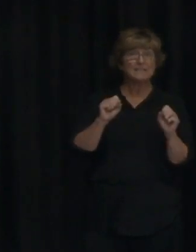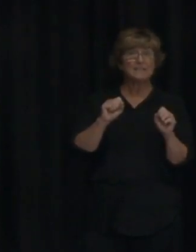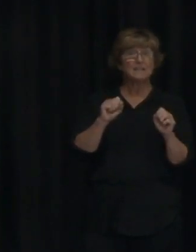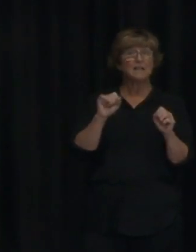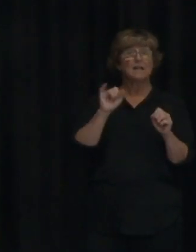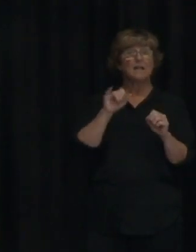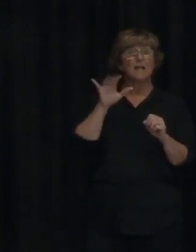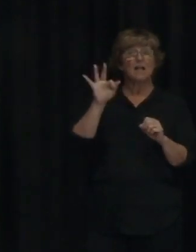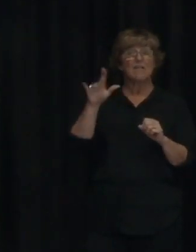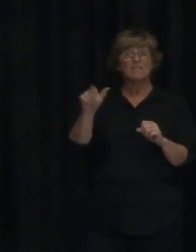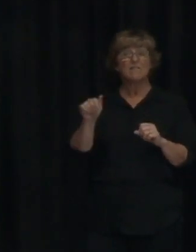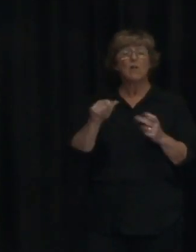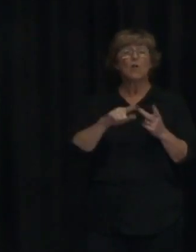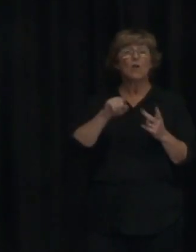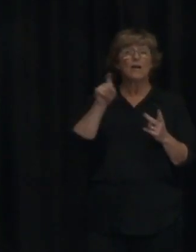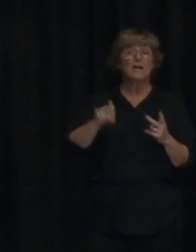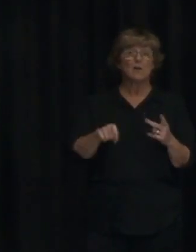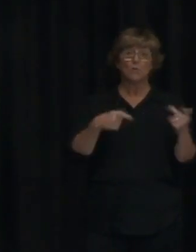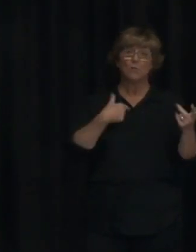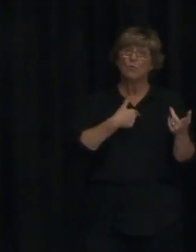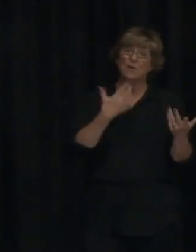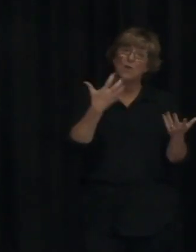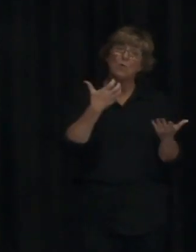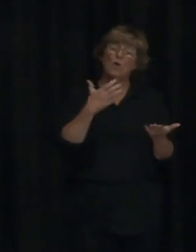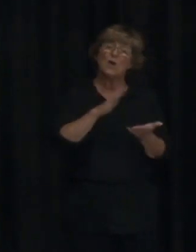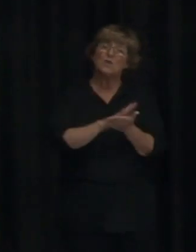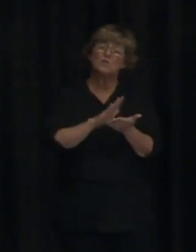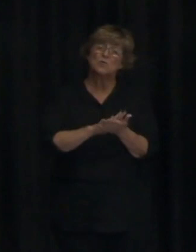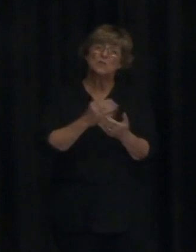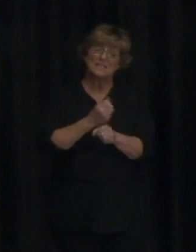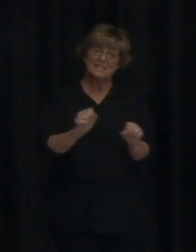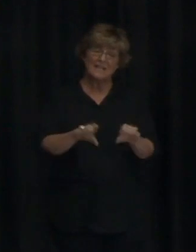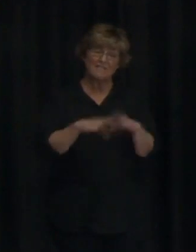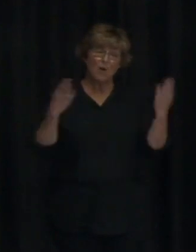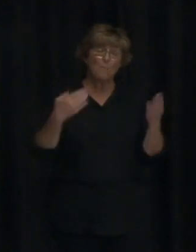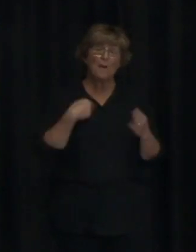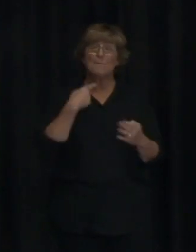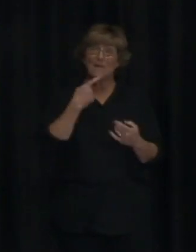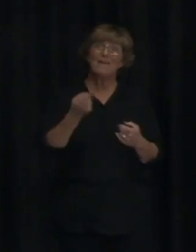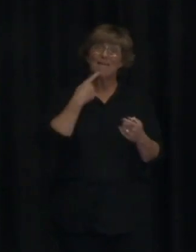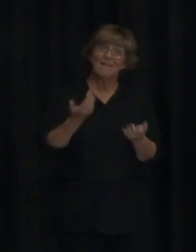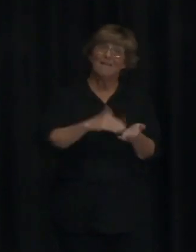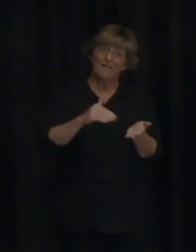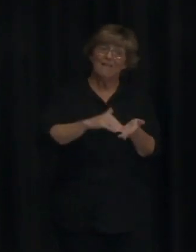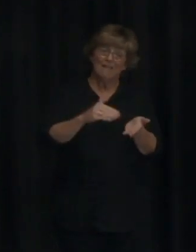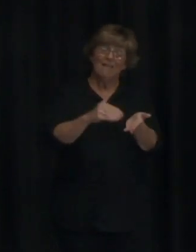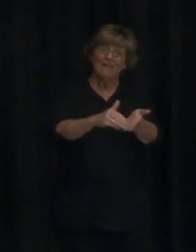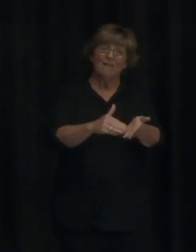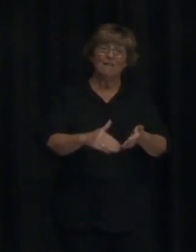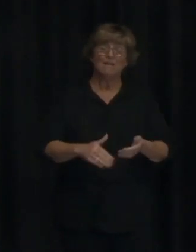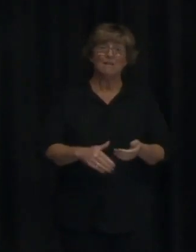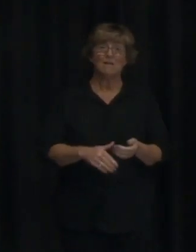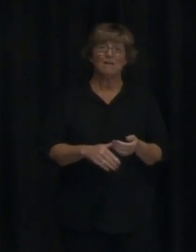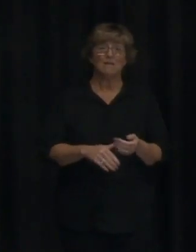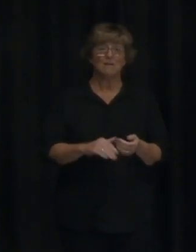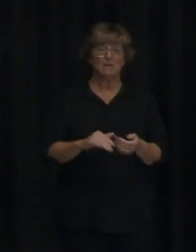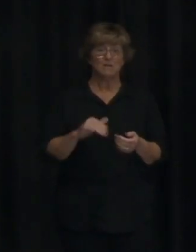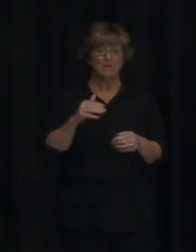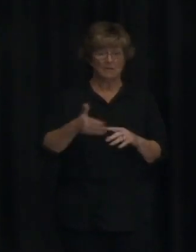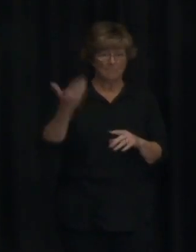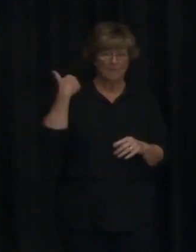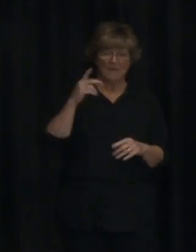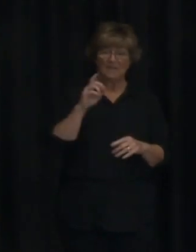have? Yeah, we want schools to safely reopen, period, full stop. I've been saying this for months. Said this when we announced the original framework in